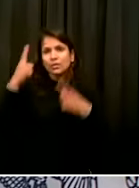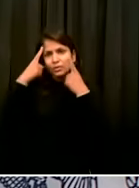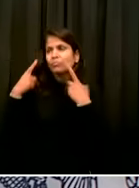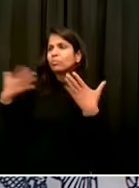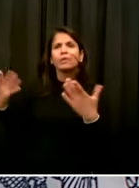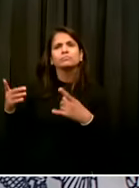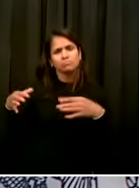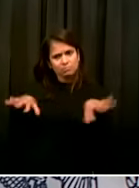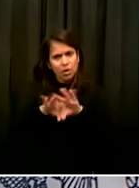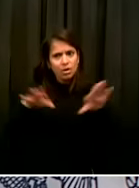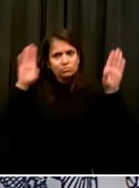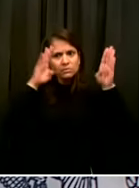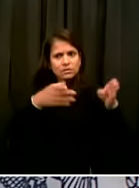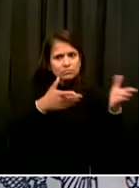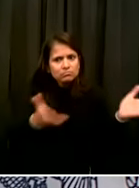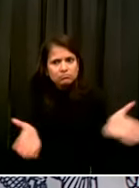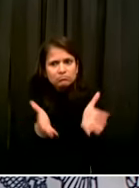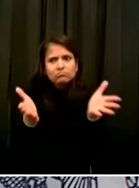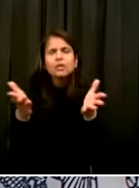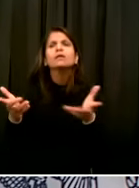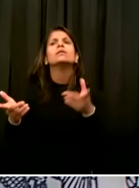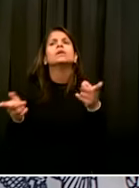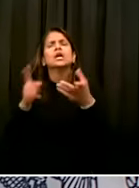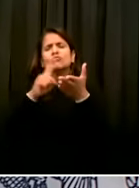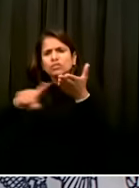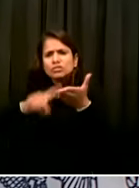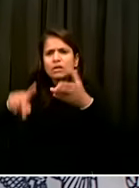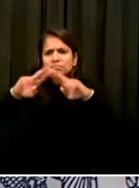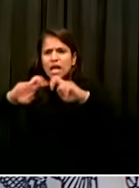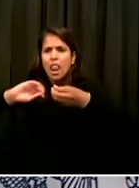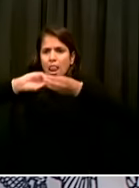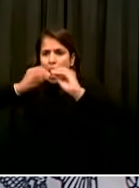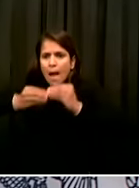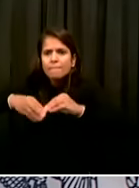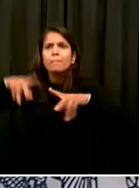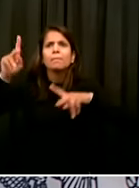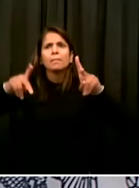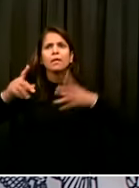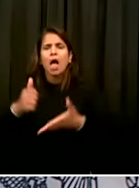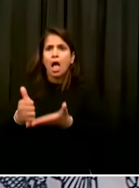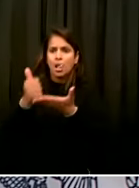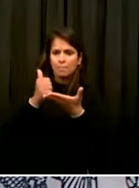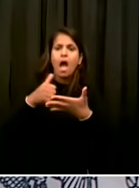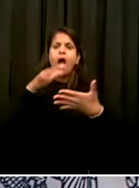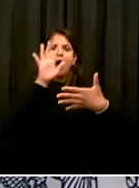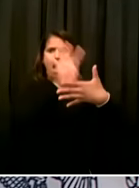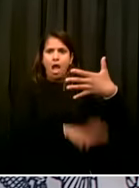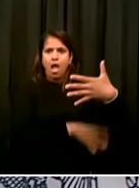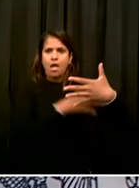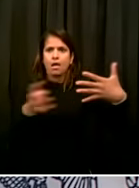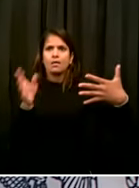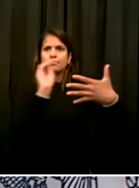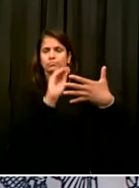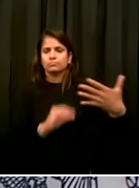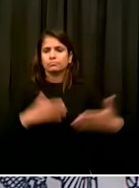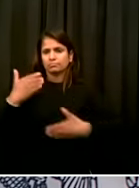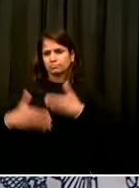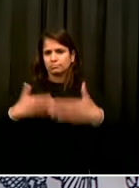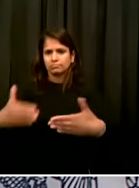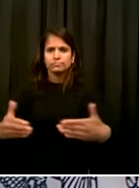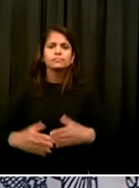been what has allowed us to make the right choices. So there's a famous phrase, knowledge is